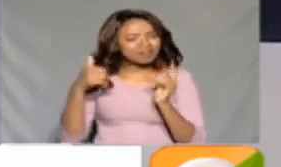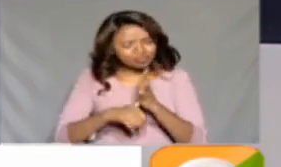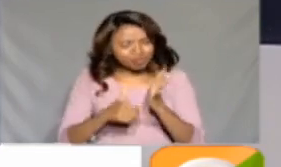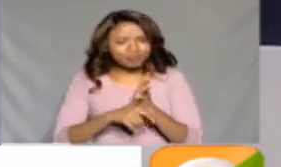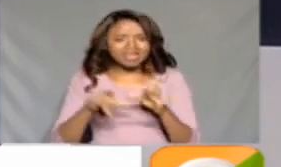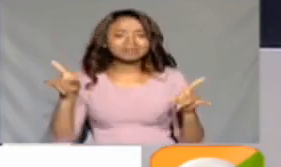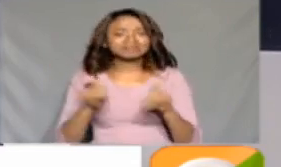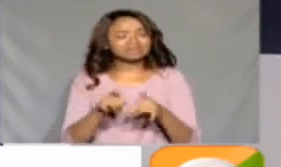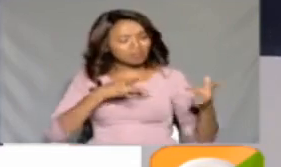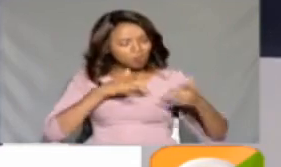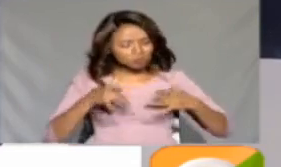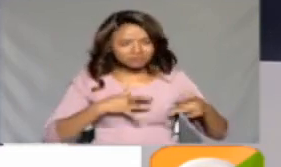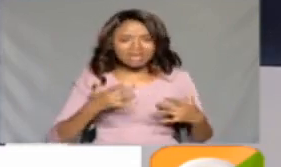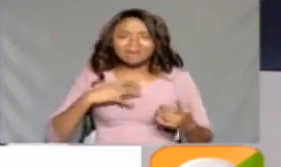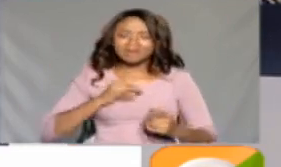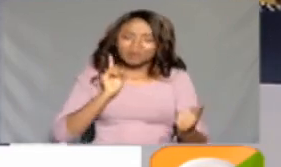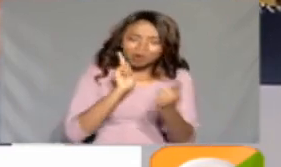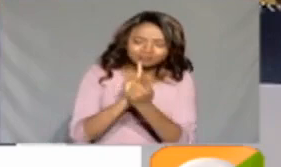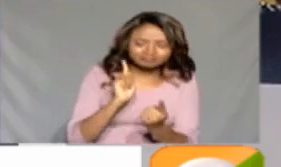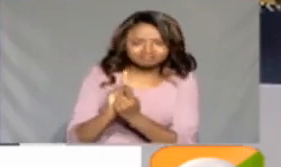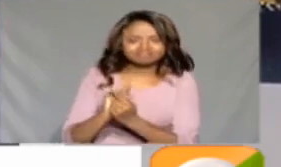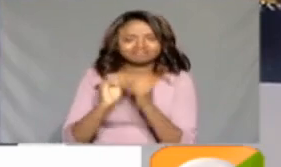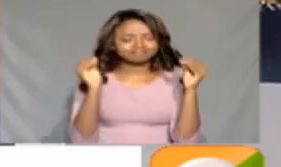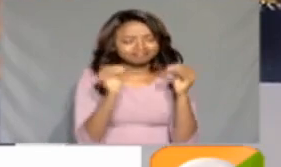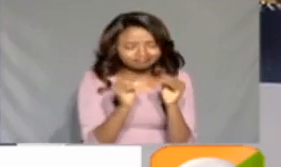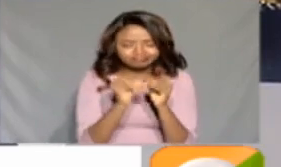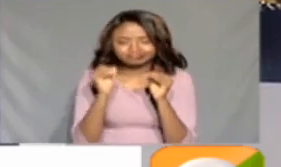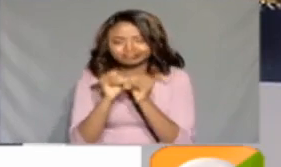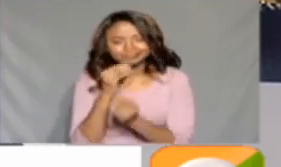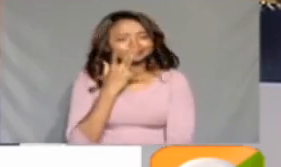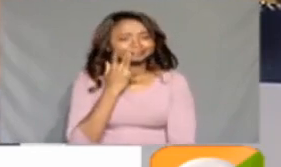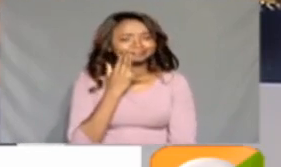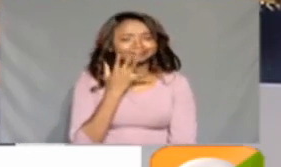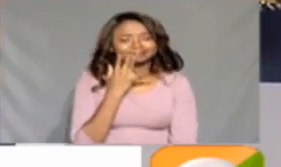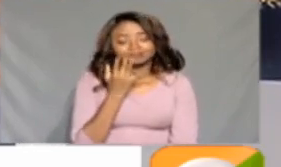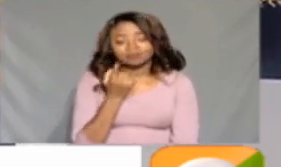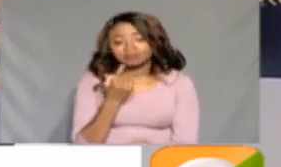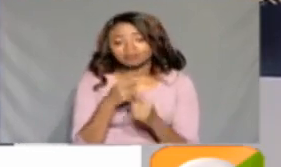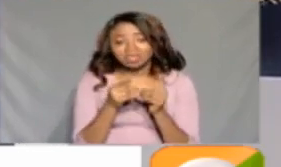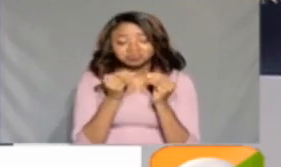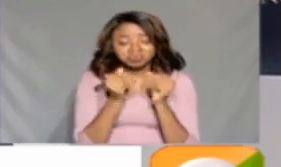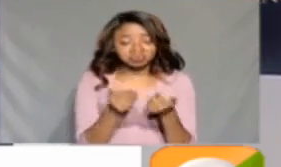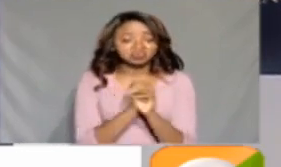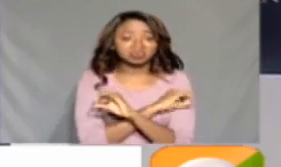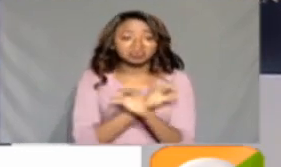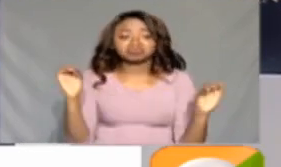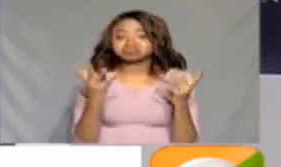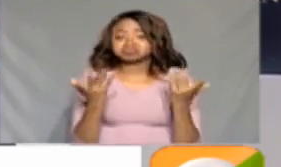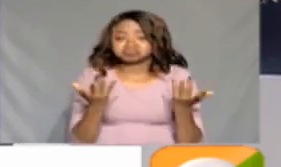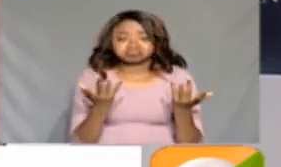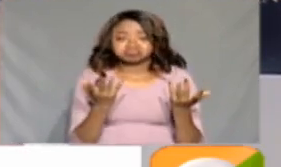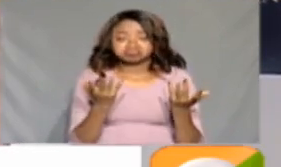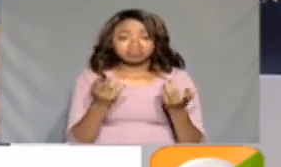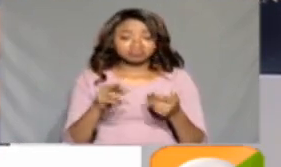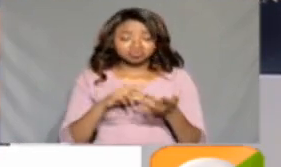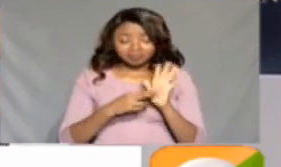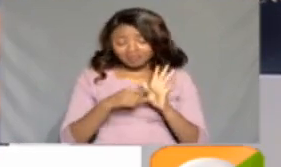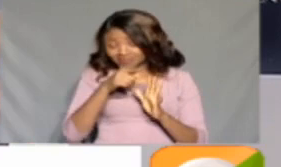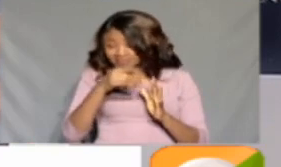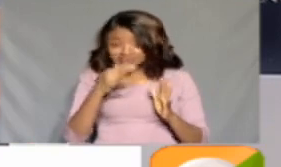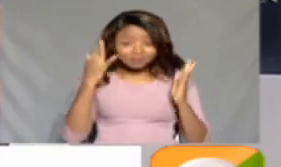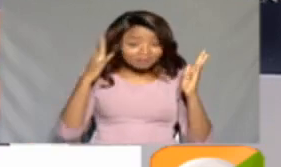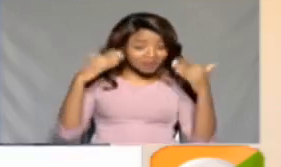calling for meetings, people calling for parliamentary group meetings and so on and so forth, no caucuses, none has happened. It's like, what is happening does not worry you at